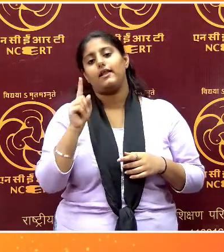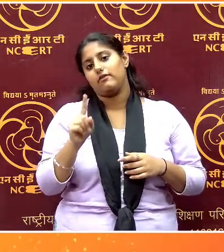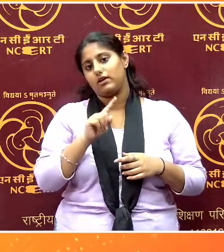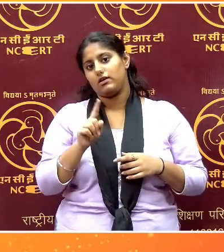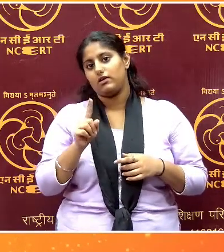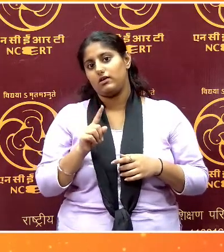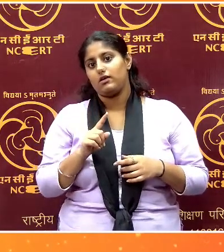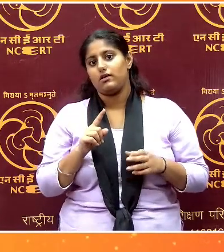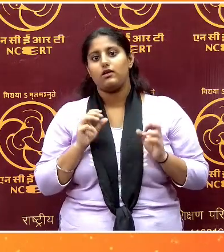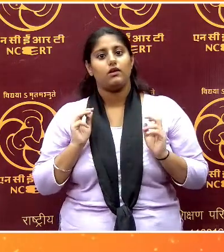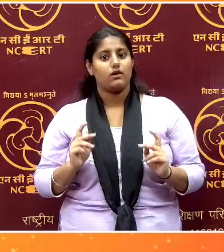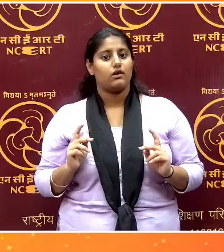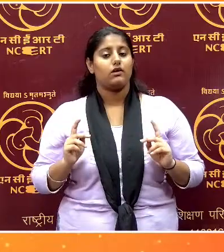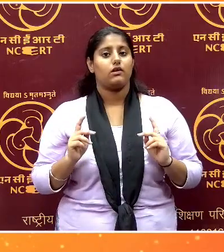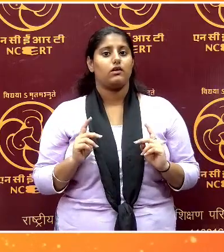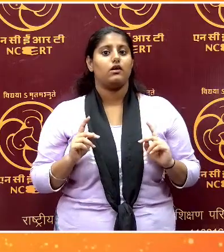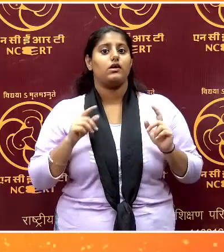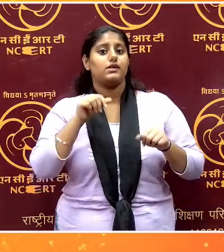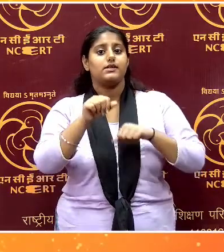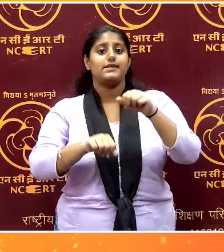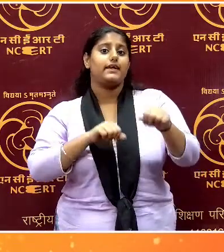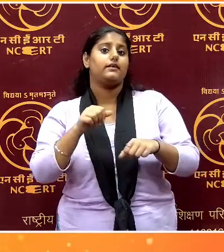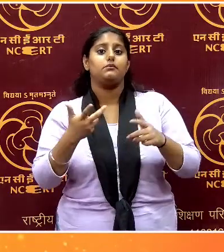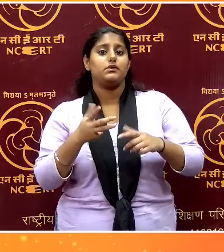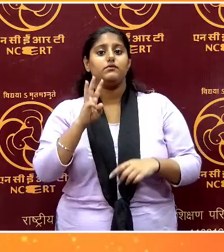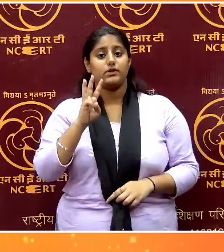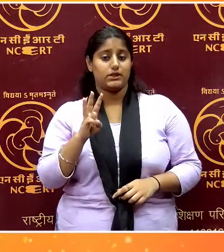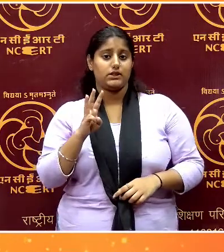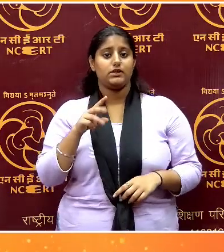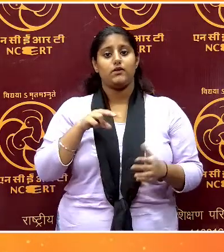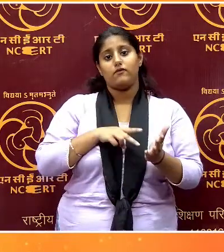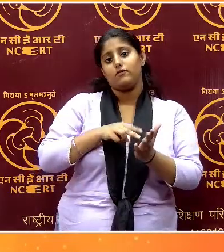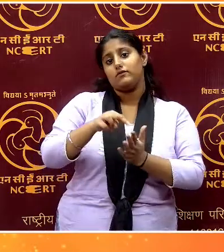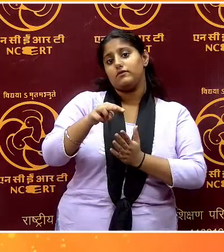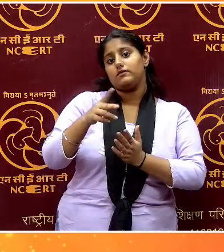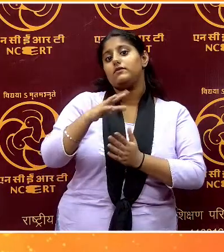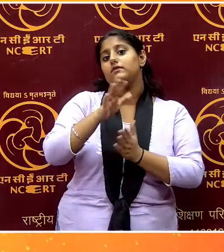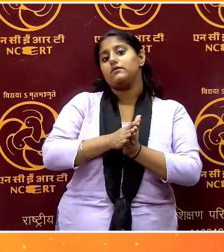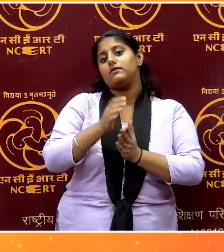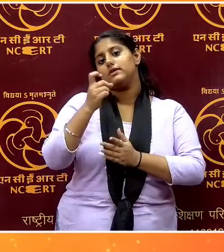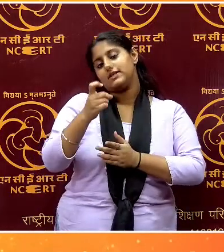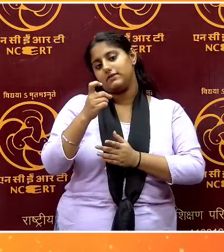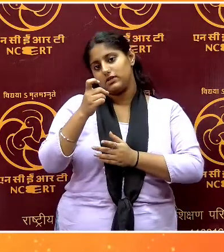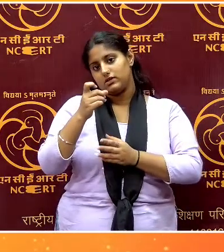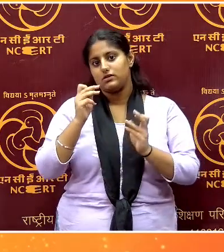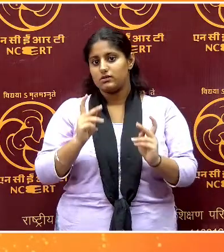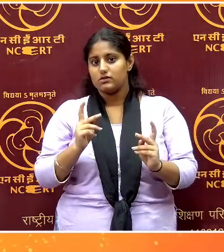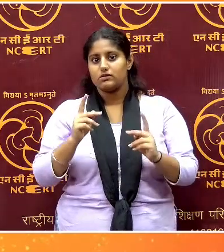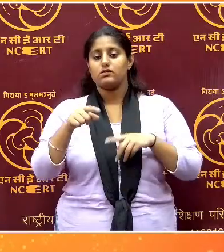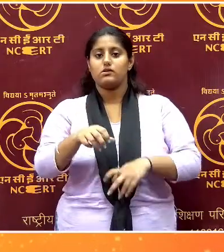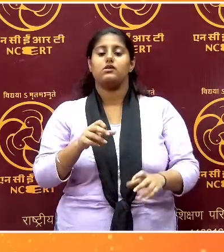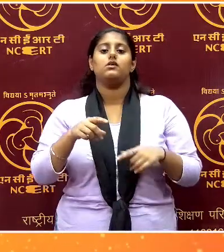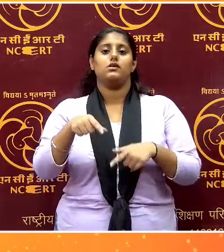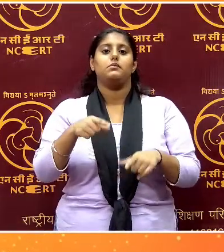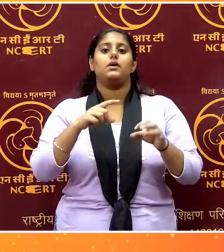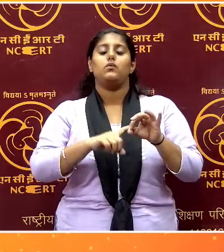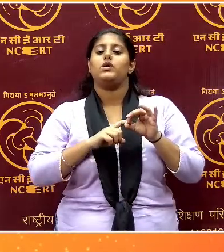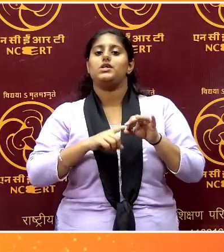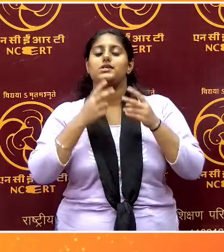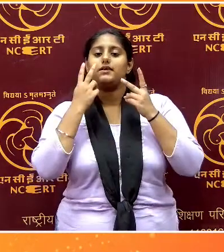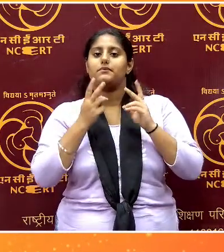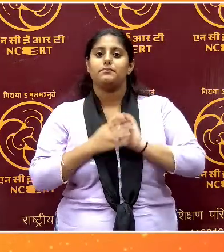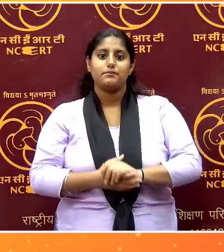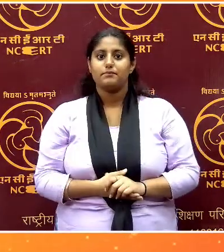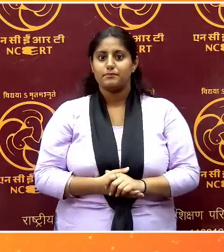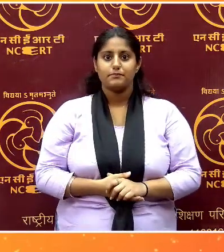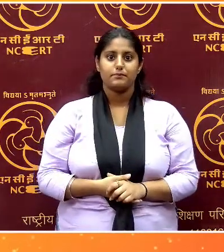Okay. And for cycle 3, We have 3. and for walking we have 7. All right. Now let us go to the questions.